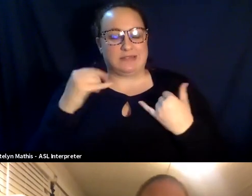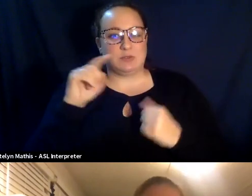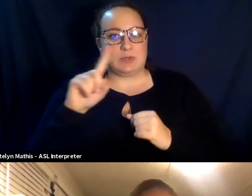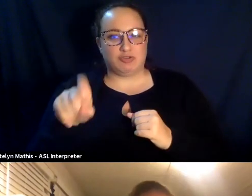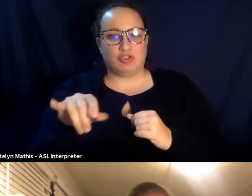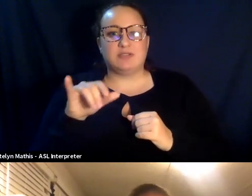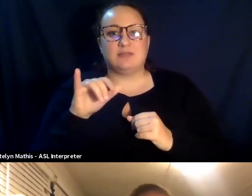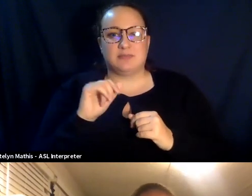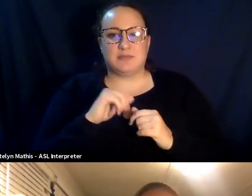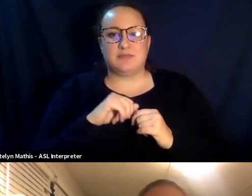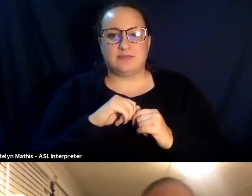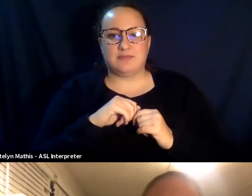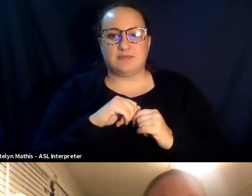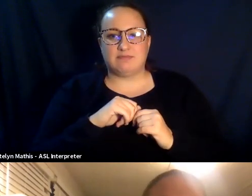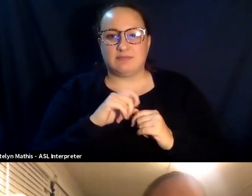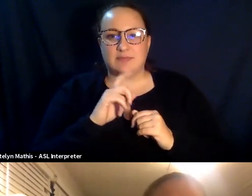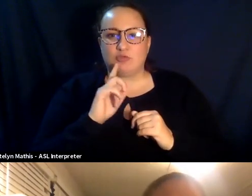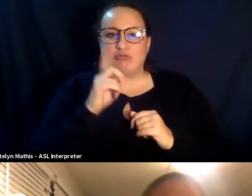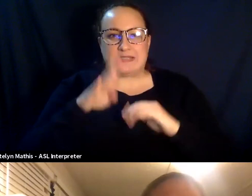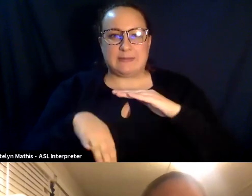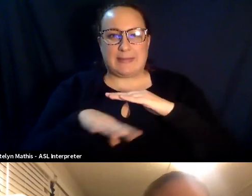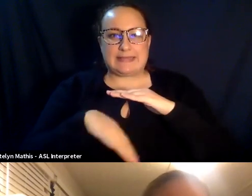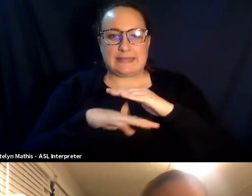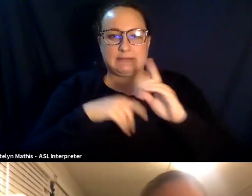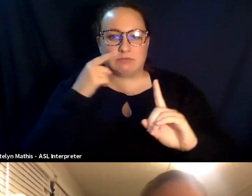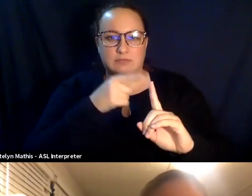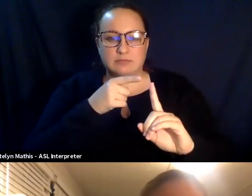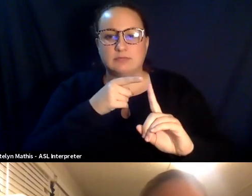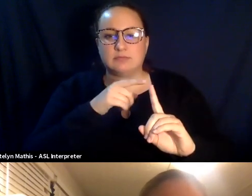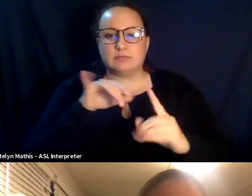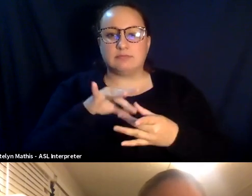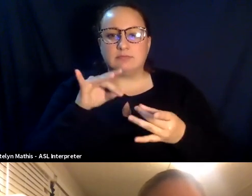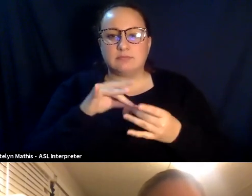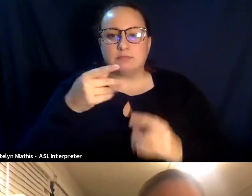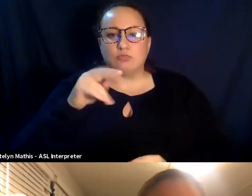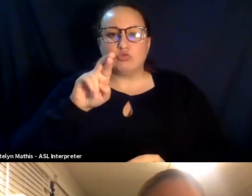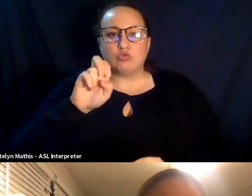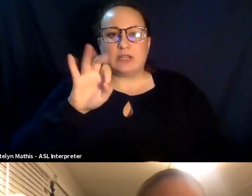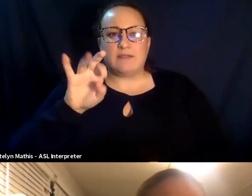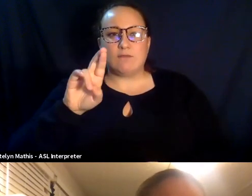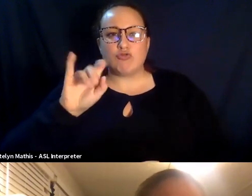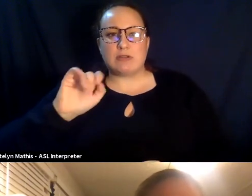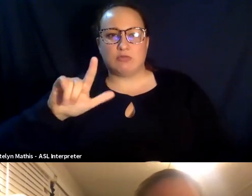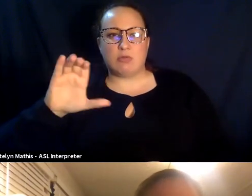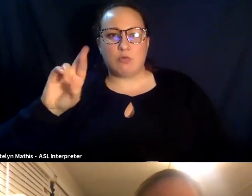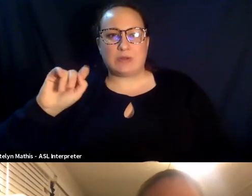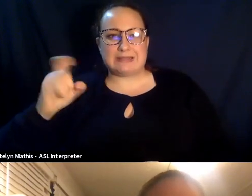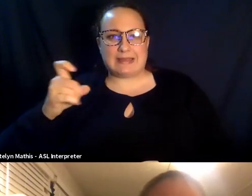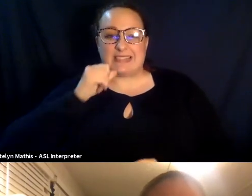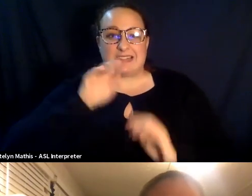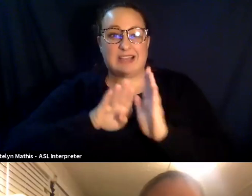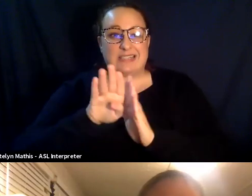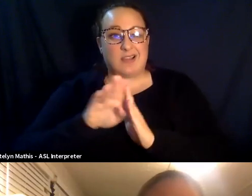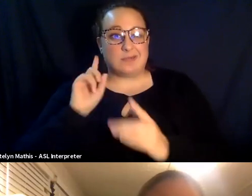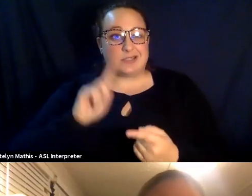like gets to really the basics. As you mentioned, the prefrontal cortex is not fully developed until 25.